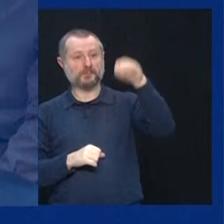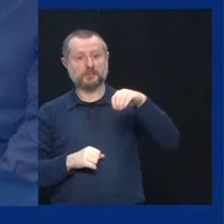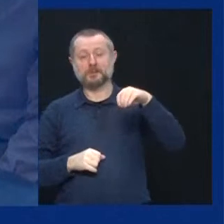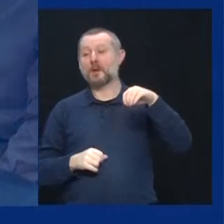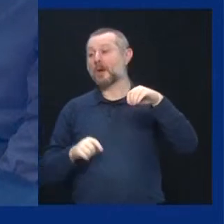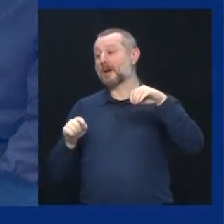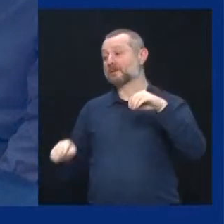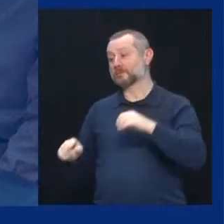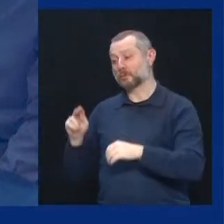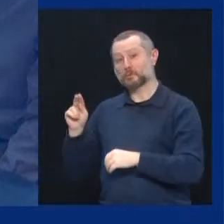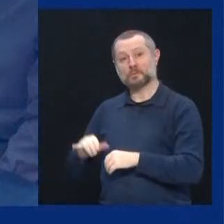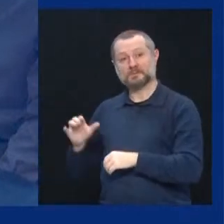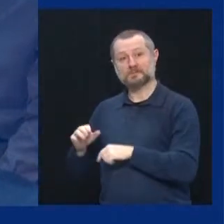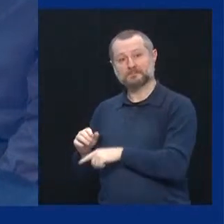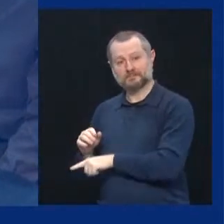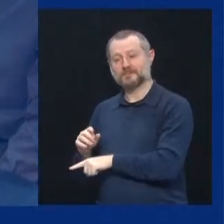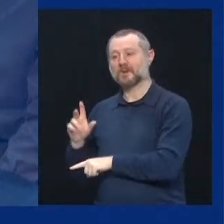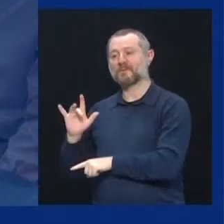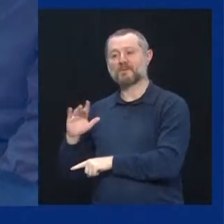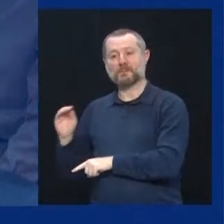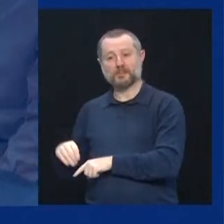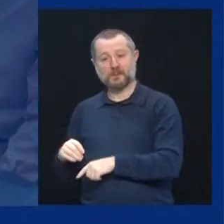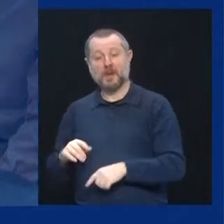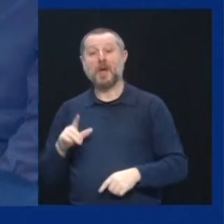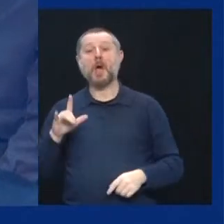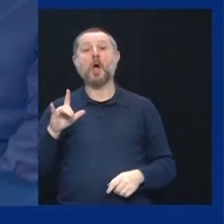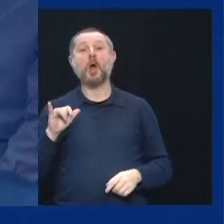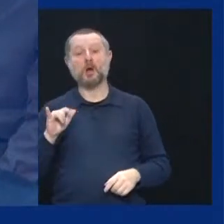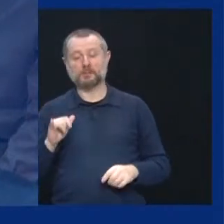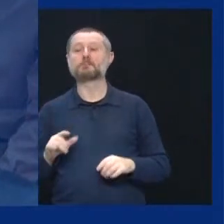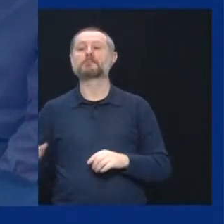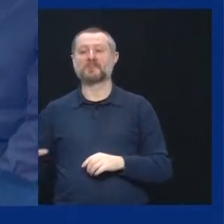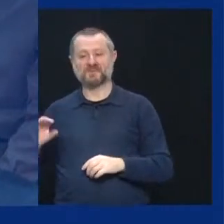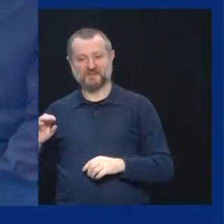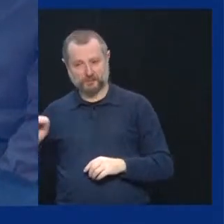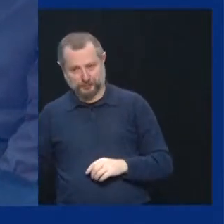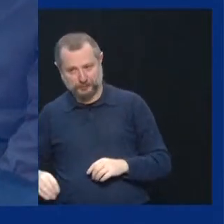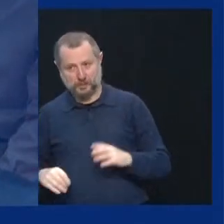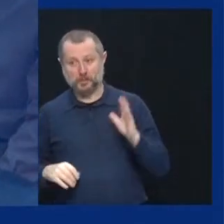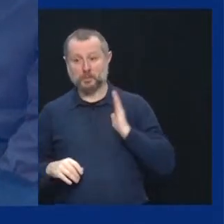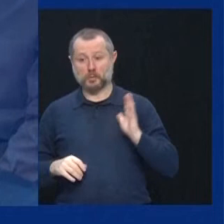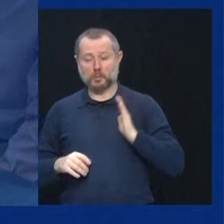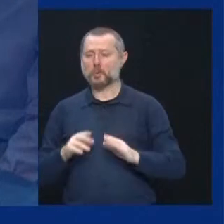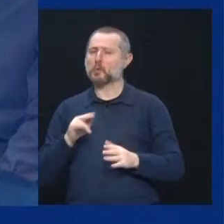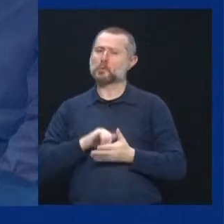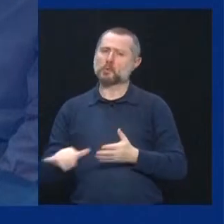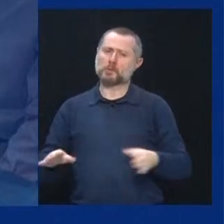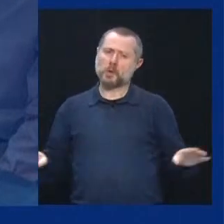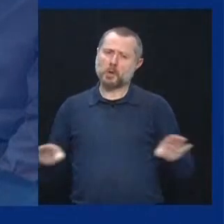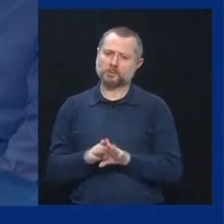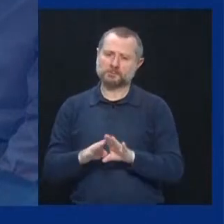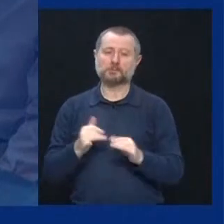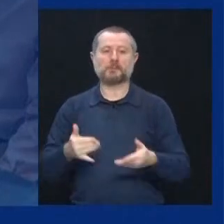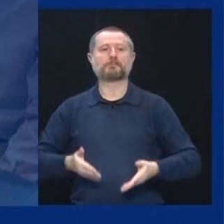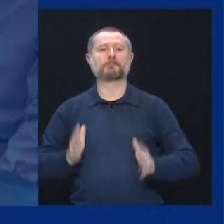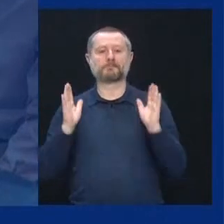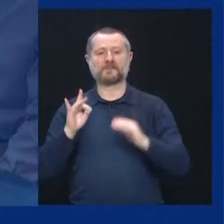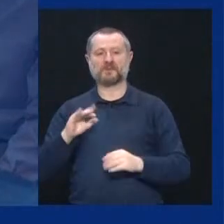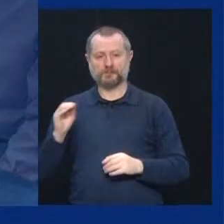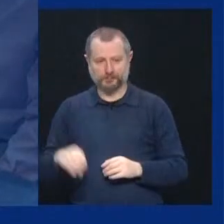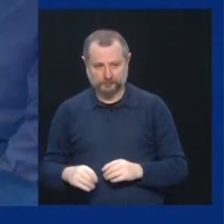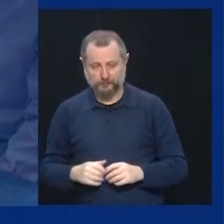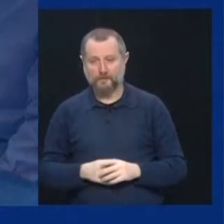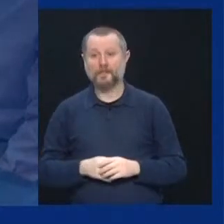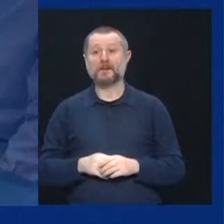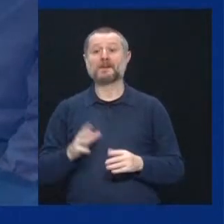They're 50% on Long Island. New York City was closed. New York City is now 25%. In 1